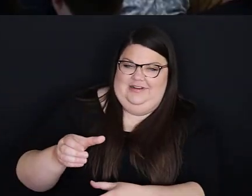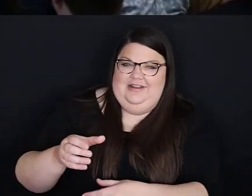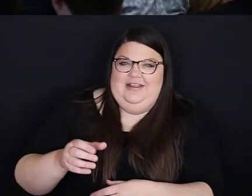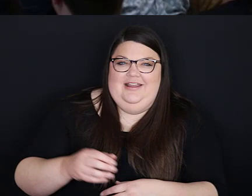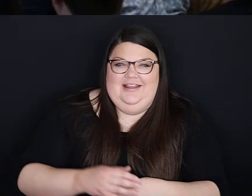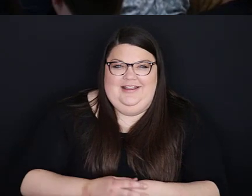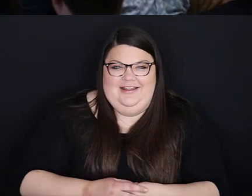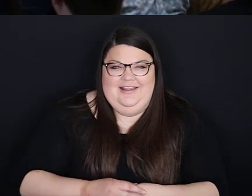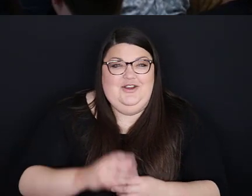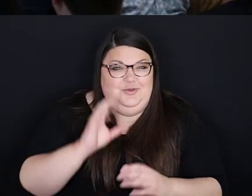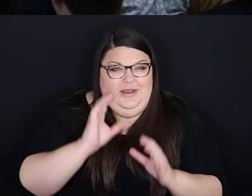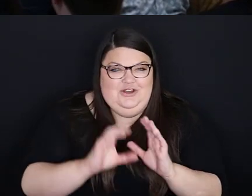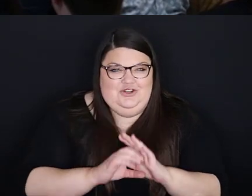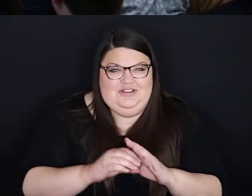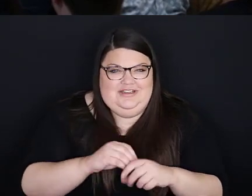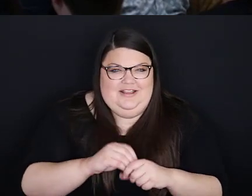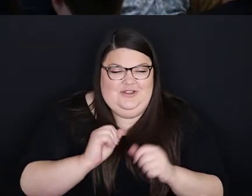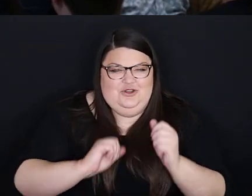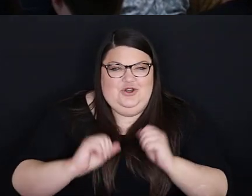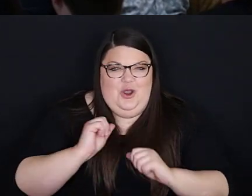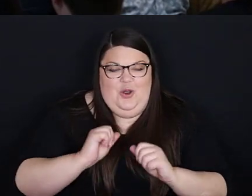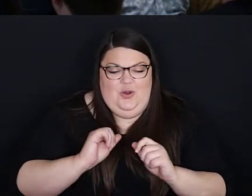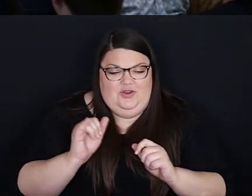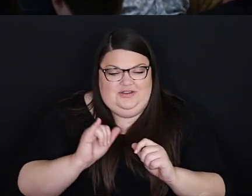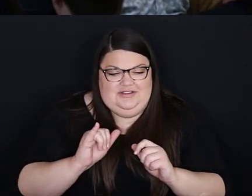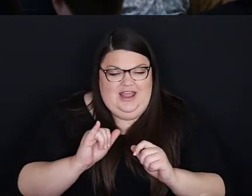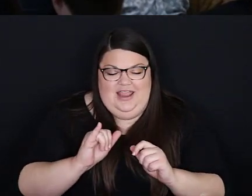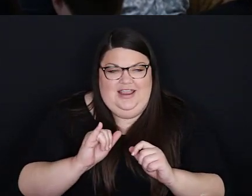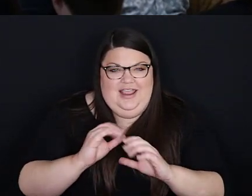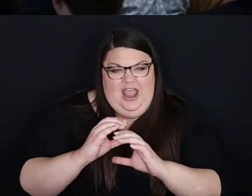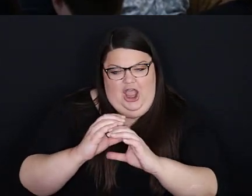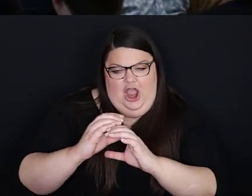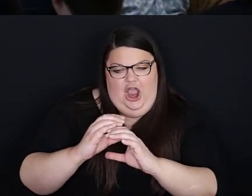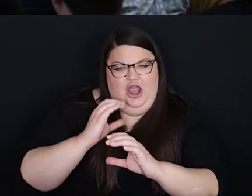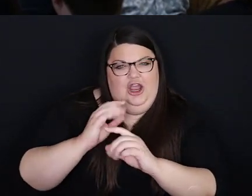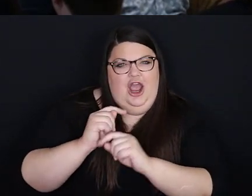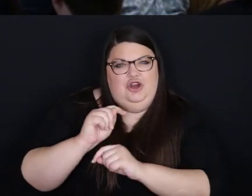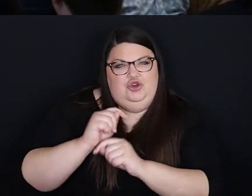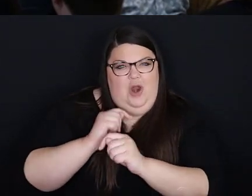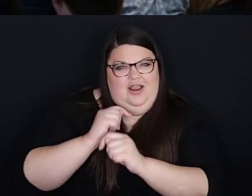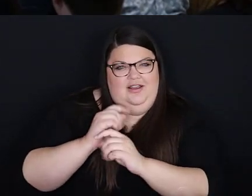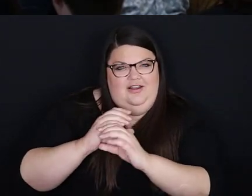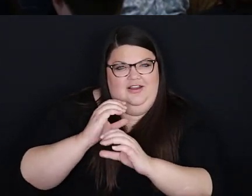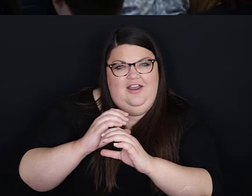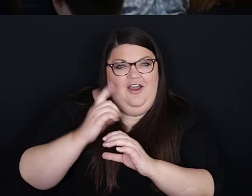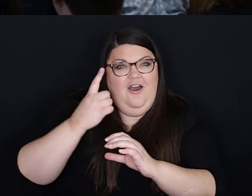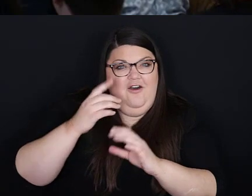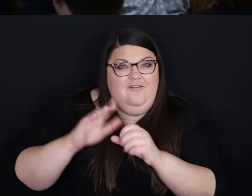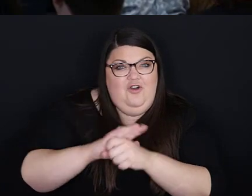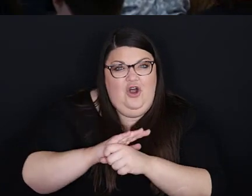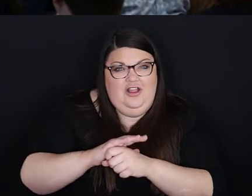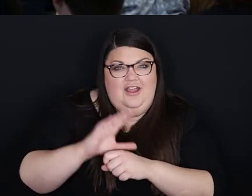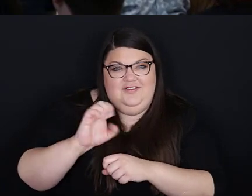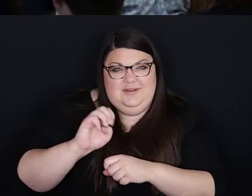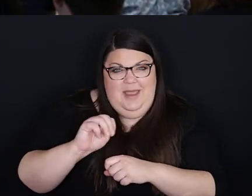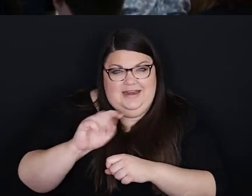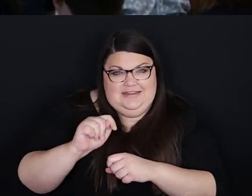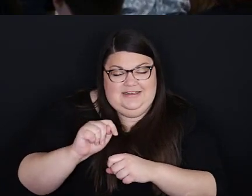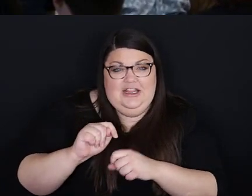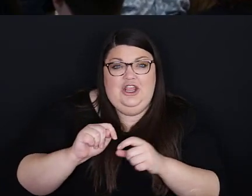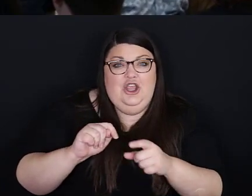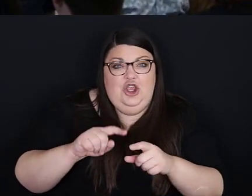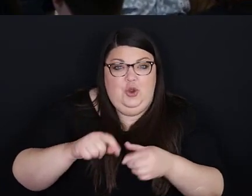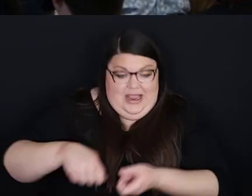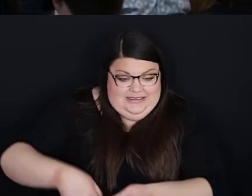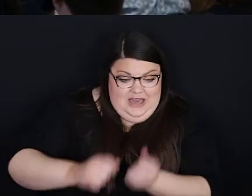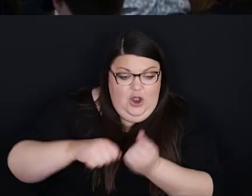these blades there. And there's pictures in the show, Barbara. There's like a truck full of cement. So you didn't just like leave them there, you guys. But dug a hole, poured